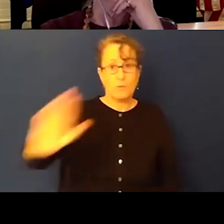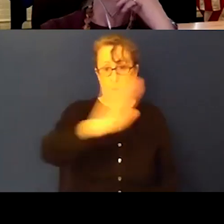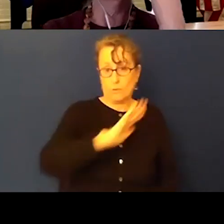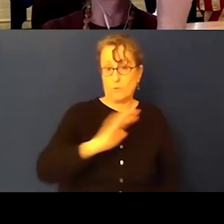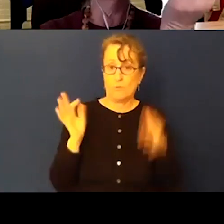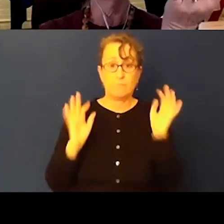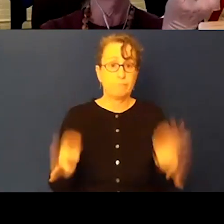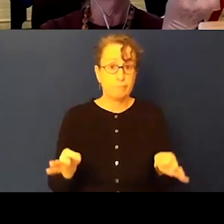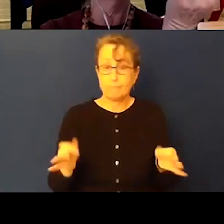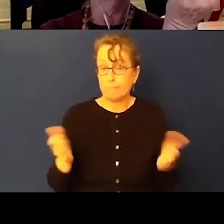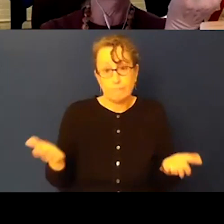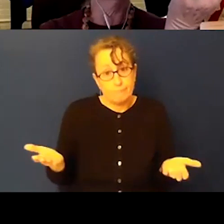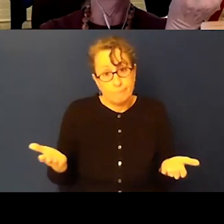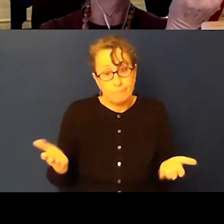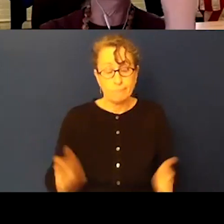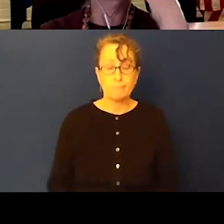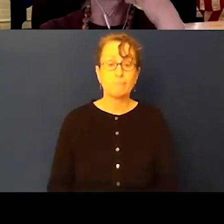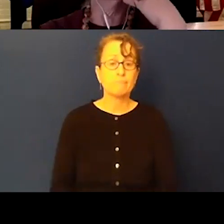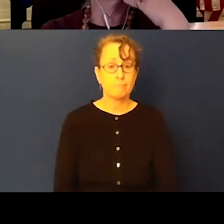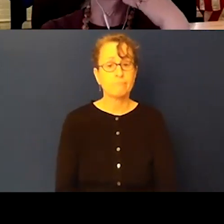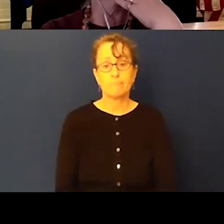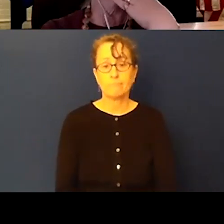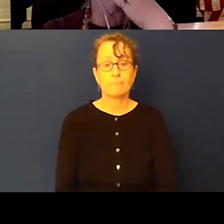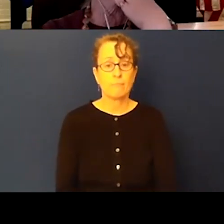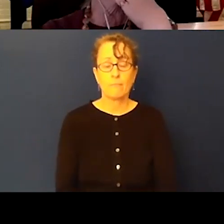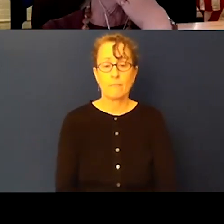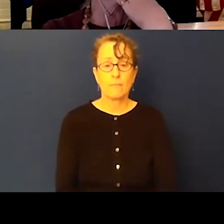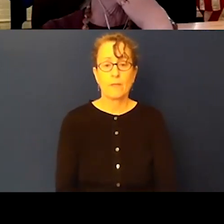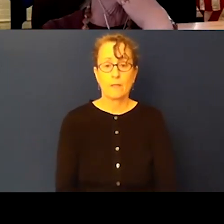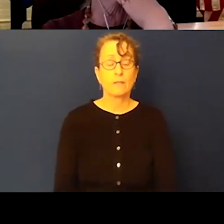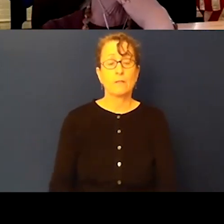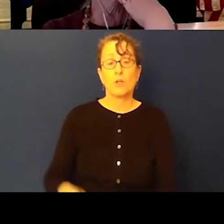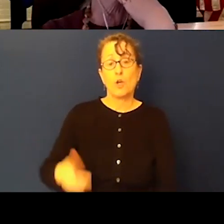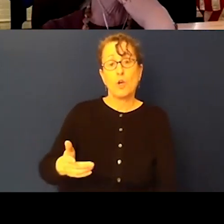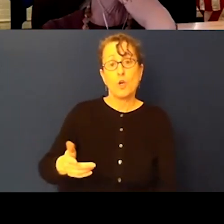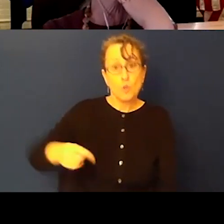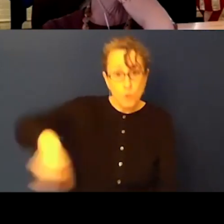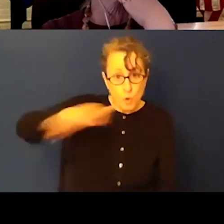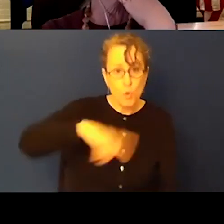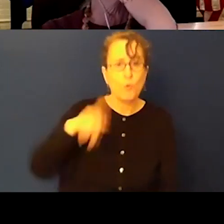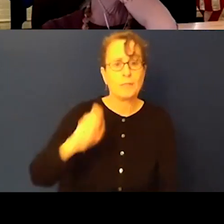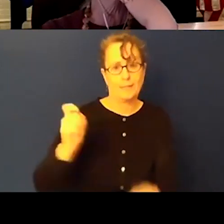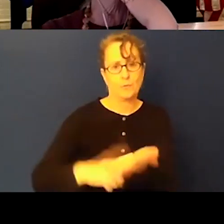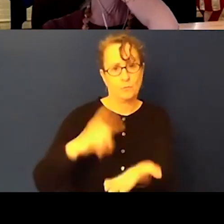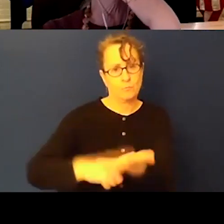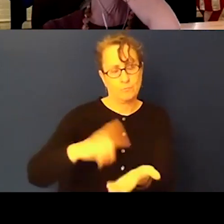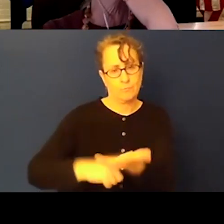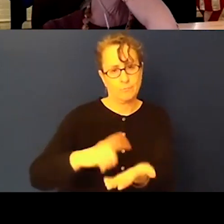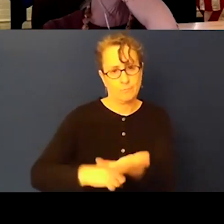it's just pretty amorphous. I think it's something that it's important for the five of you to decide and wrestle with.